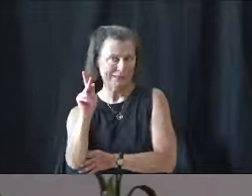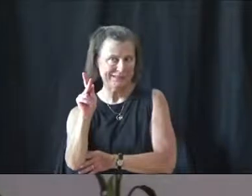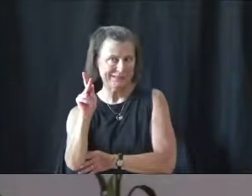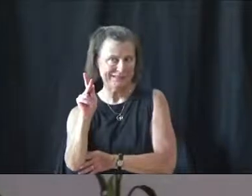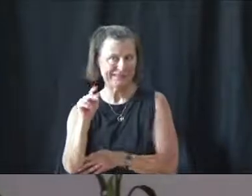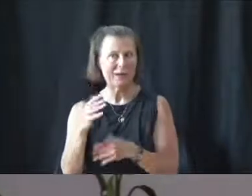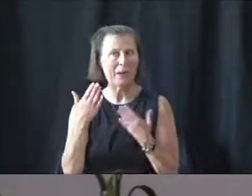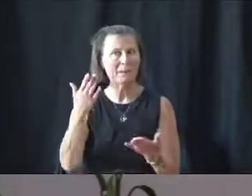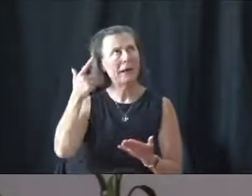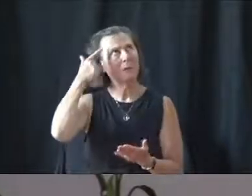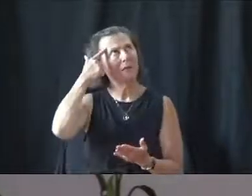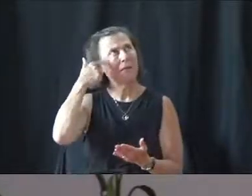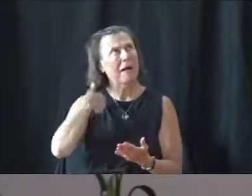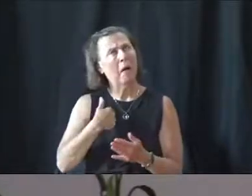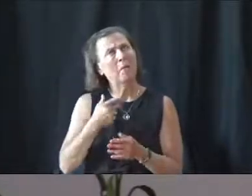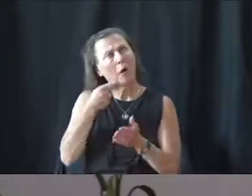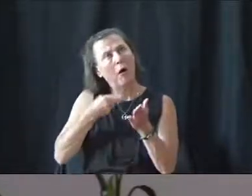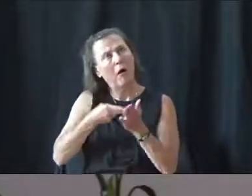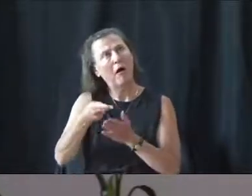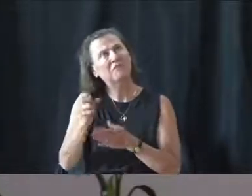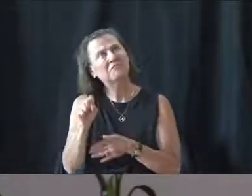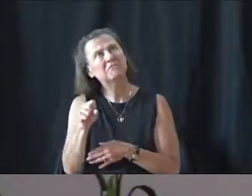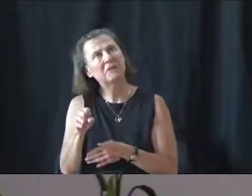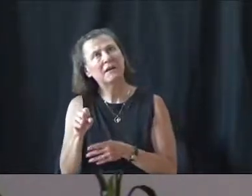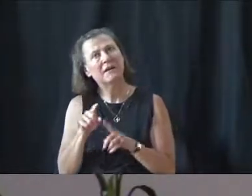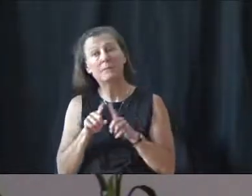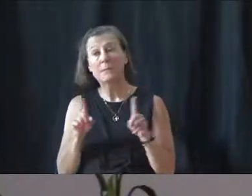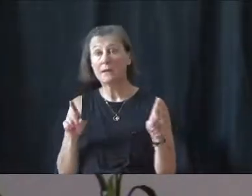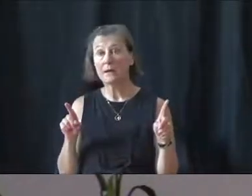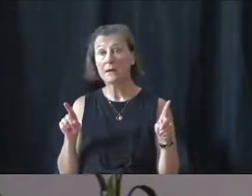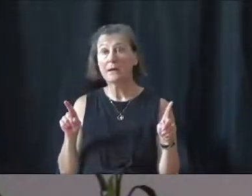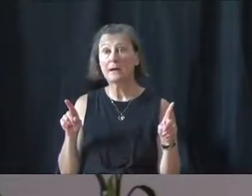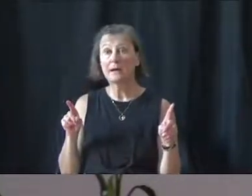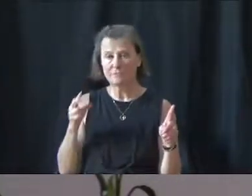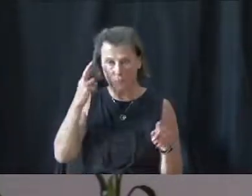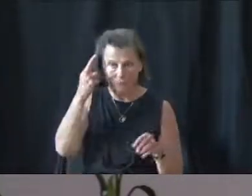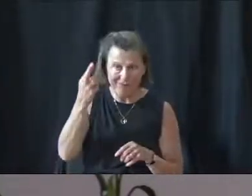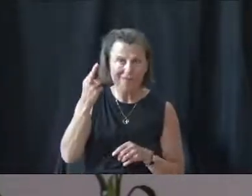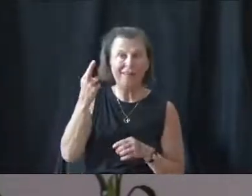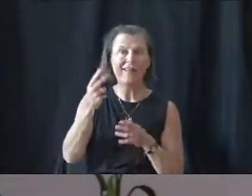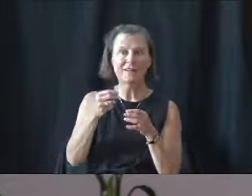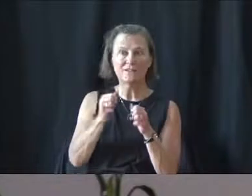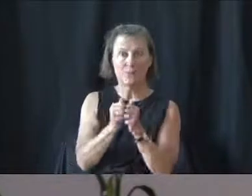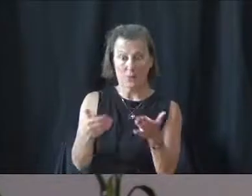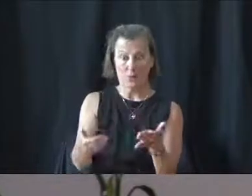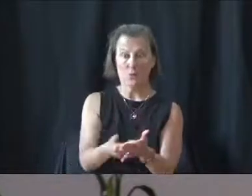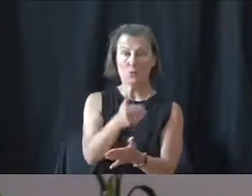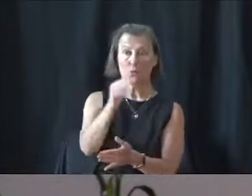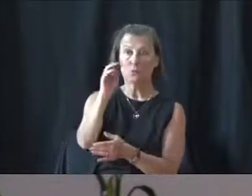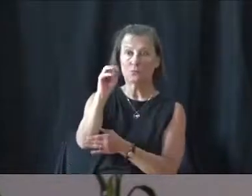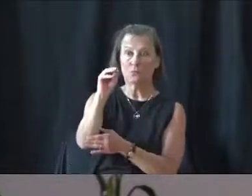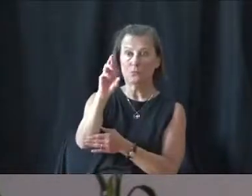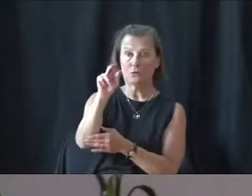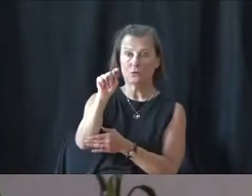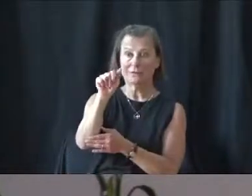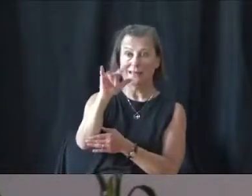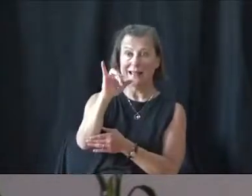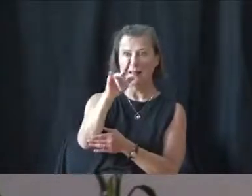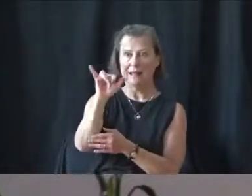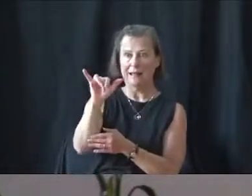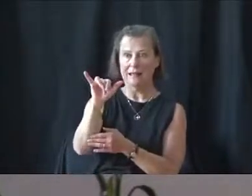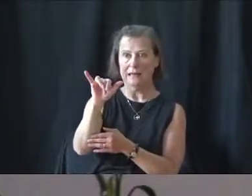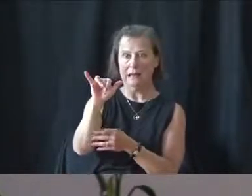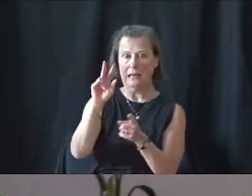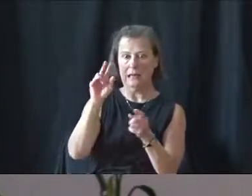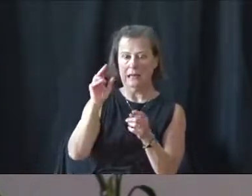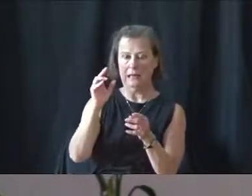thought of ourselves as honest before, but yet realize from this new mortality-embracing